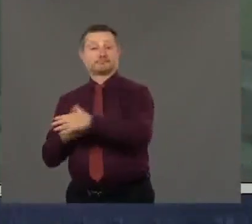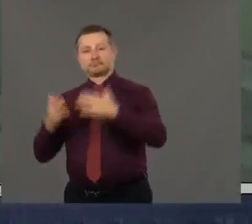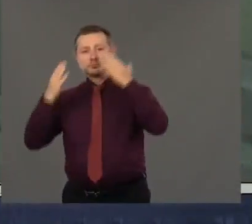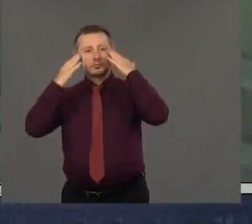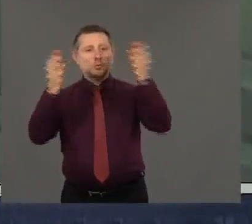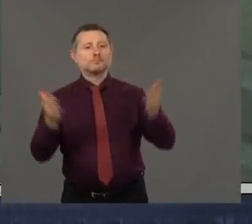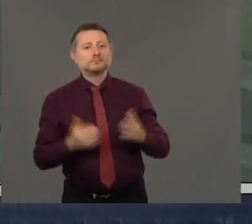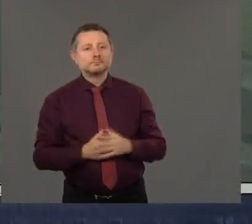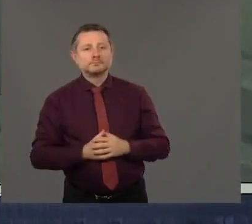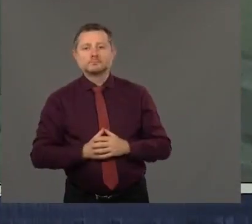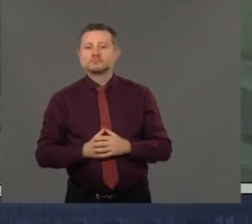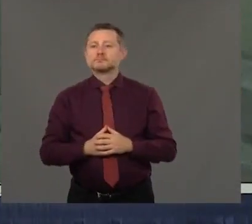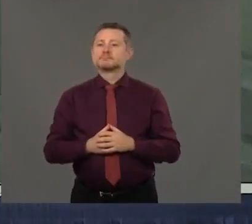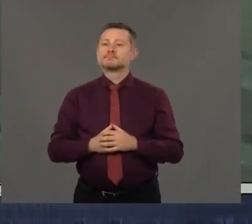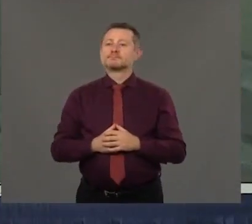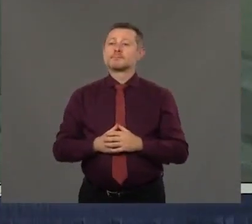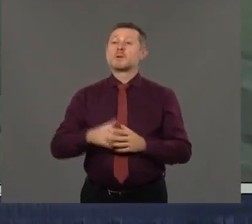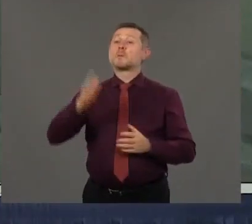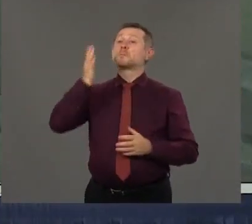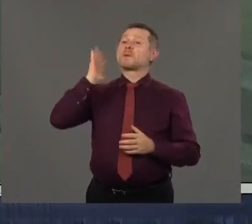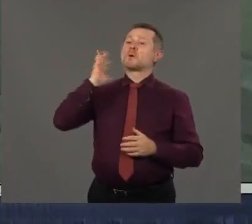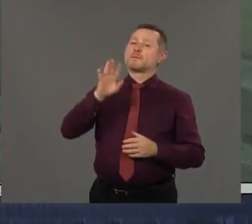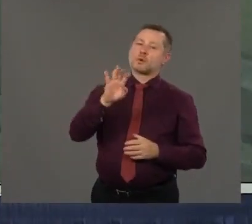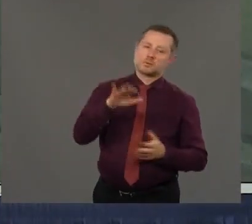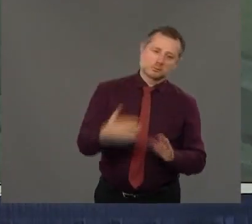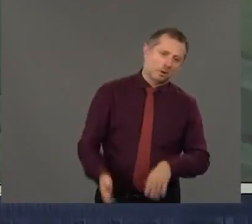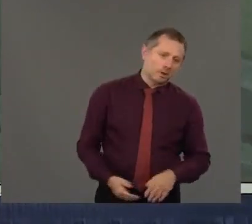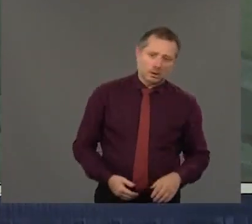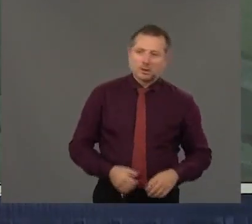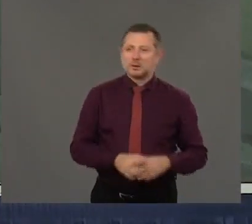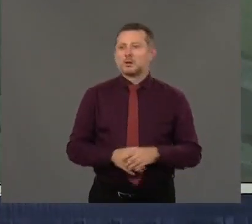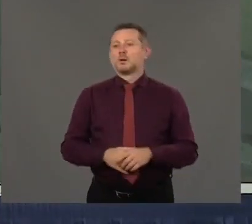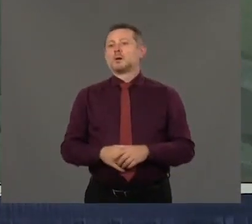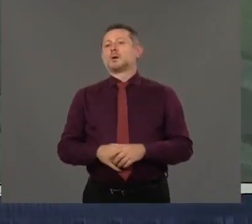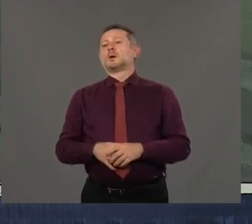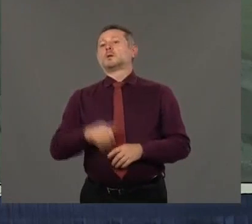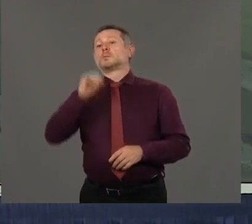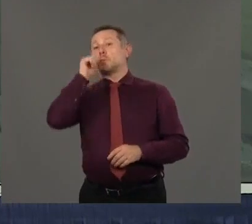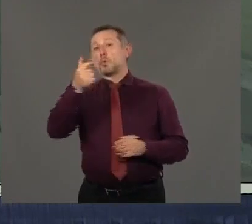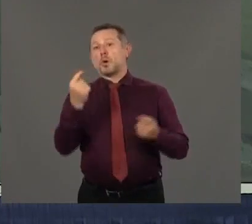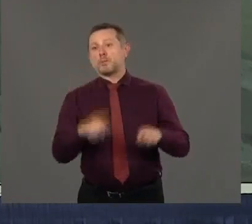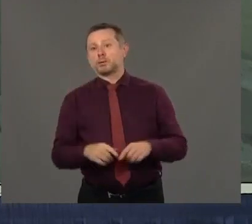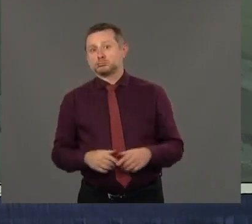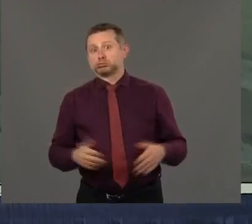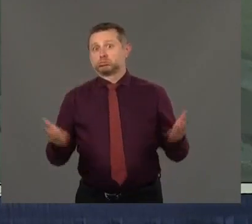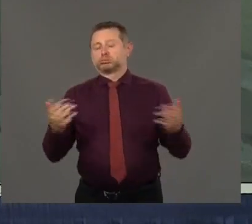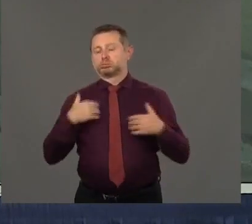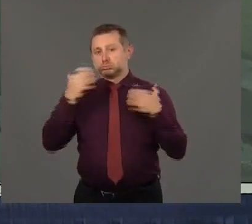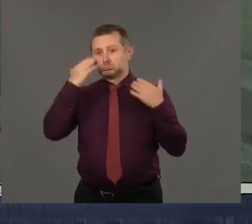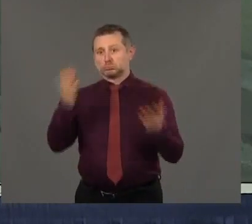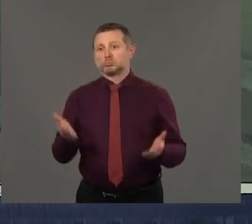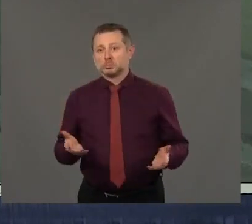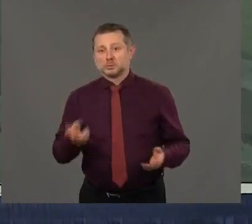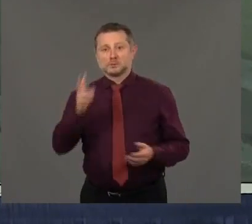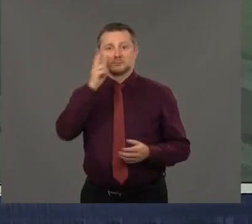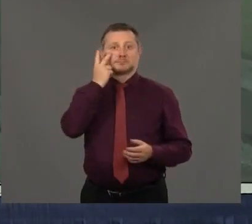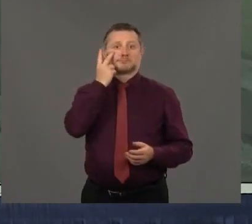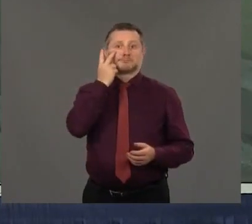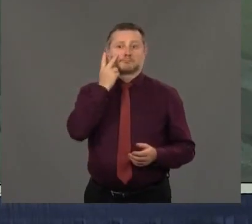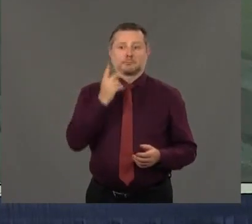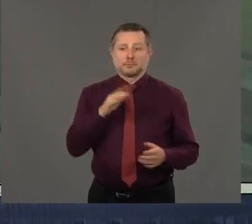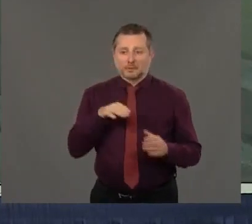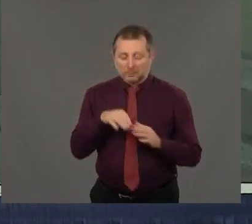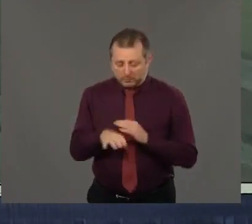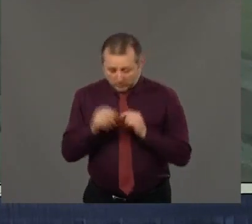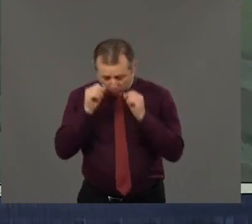400 people died today. Well, what's going to happen tomorrow? We don't know. We'll have to see. When does it